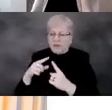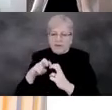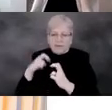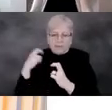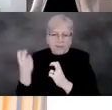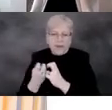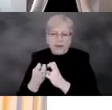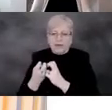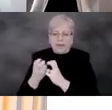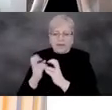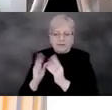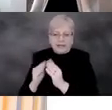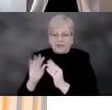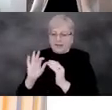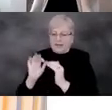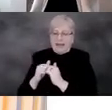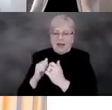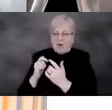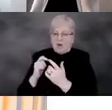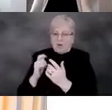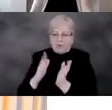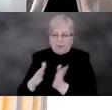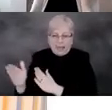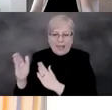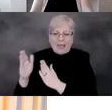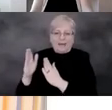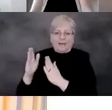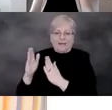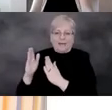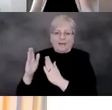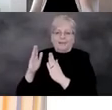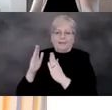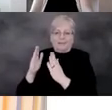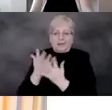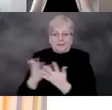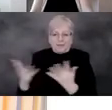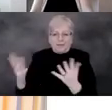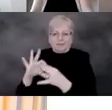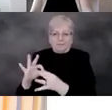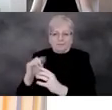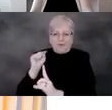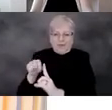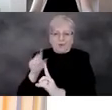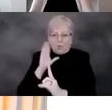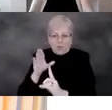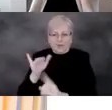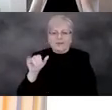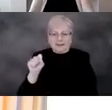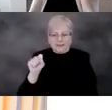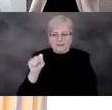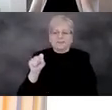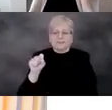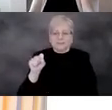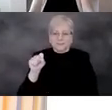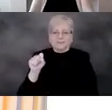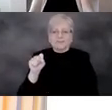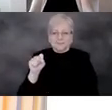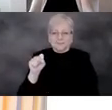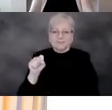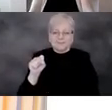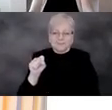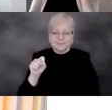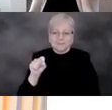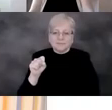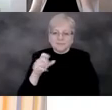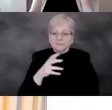how you might prepare. But I think it is that, and really all the motifs are an effort to show